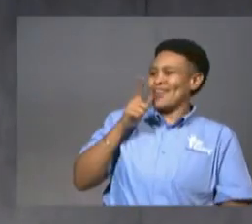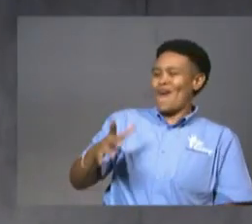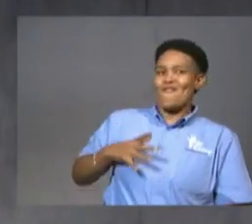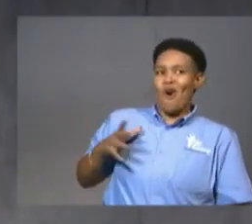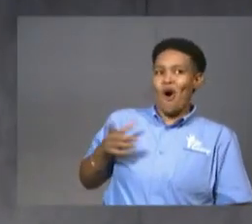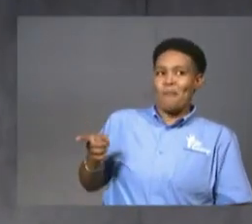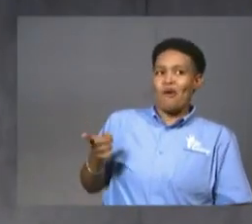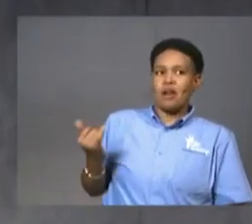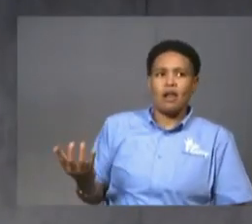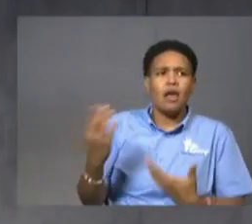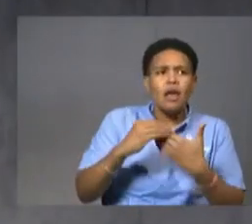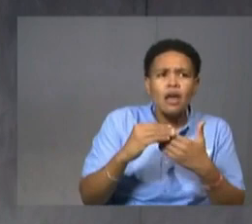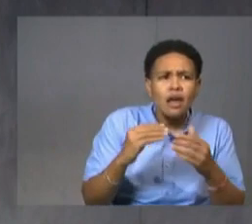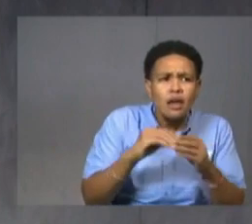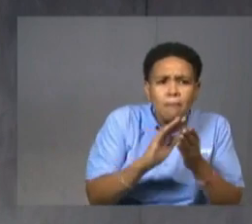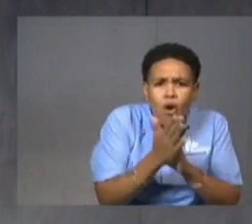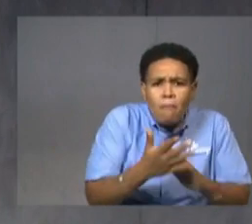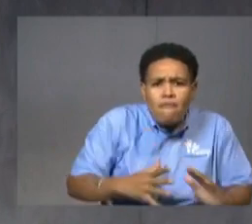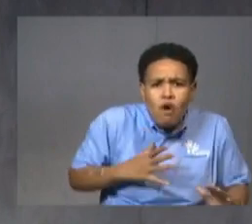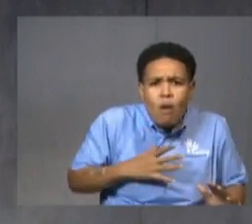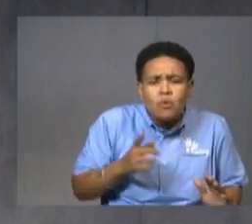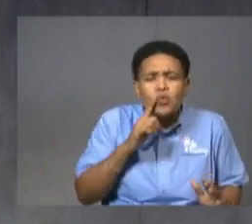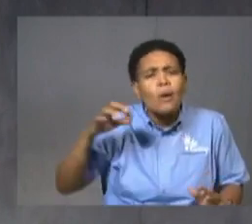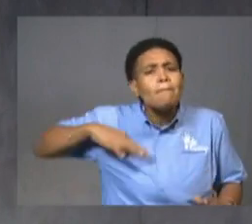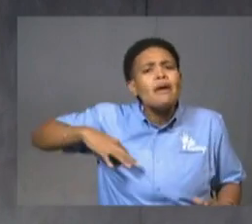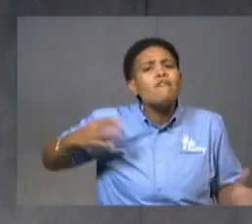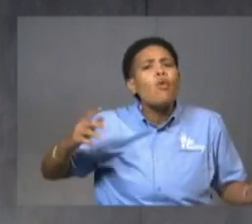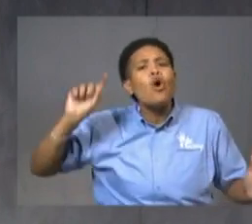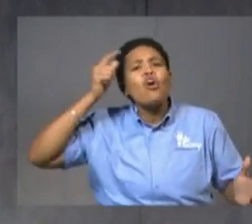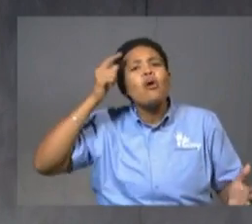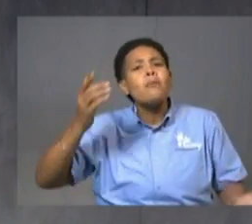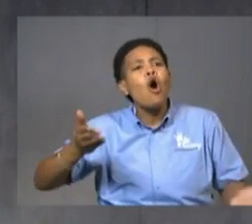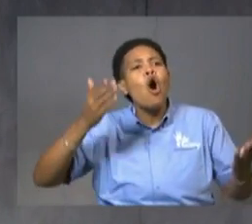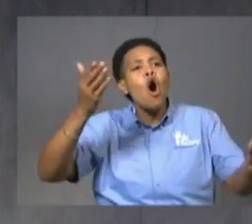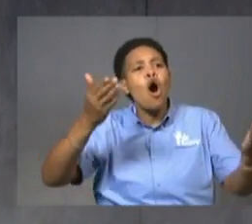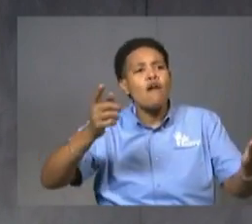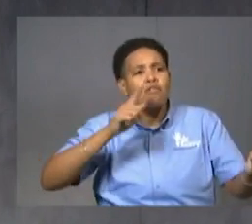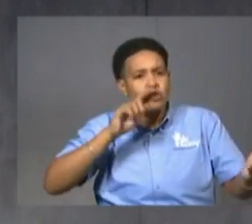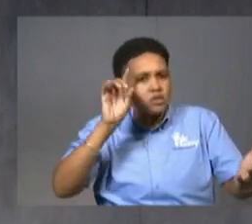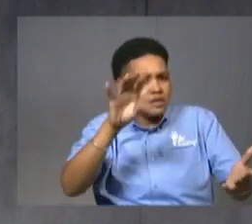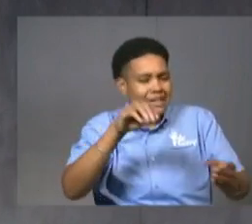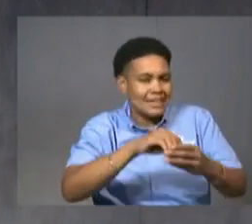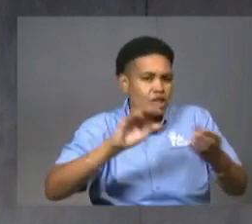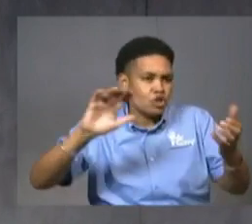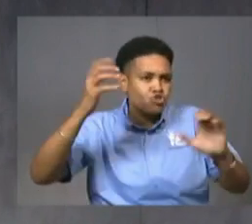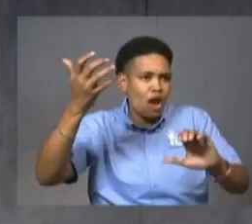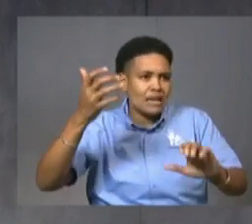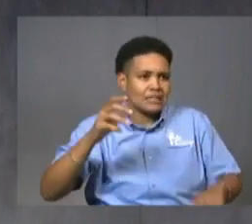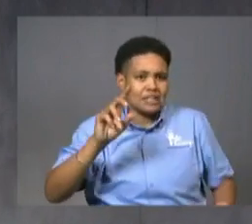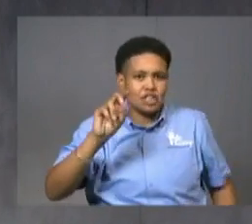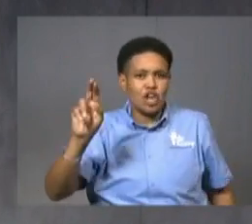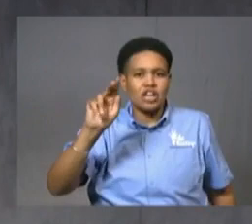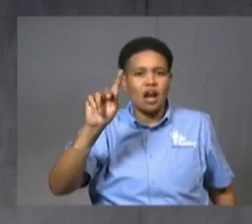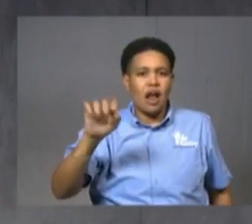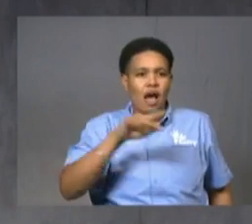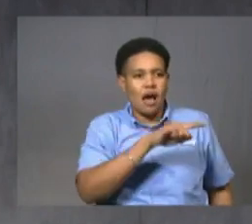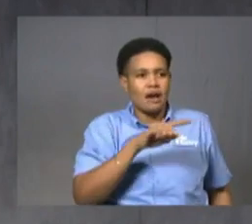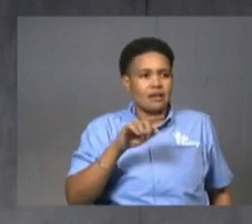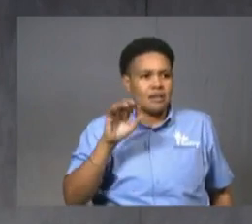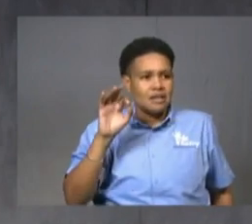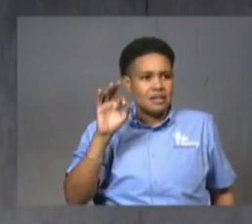so that they can benefit from what the government has to offer to help them in the crisis? Dr. Clark, that question is for you with 90 seconds to